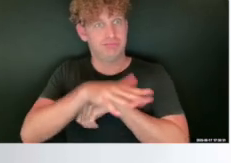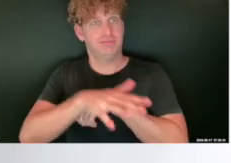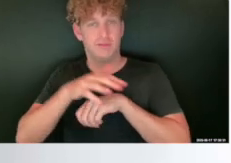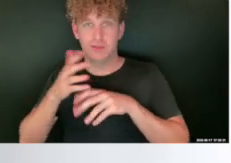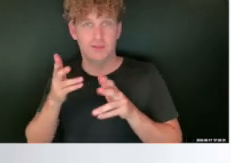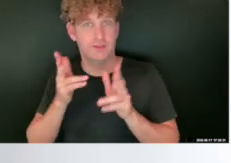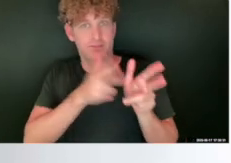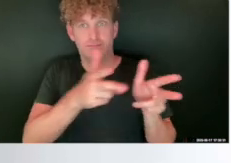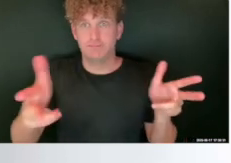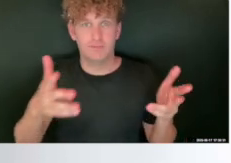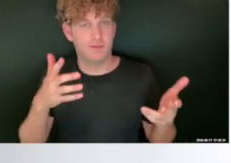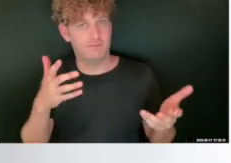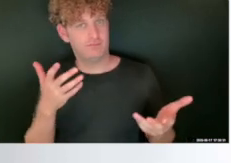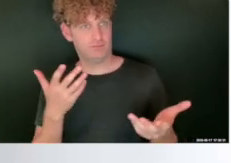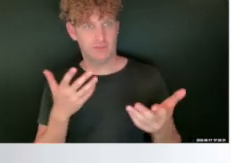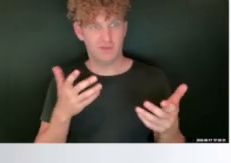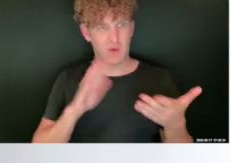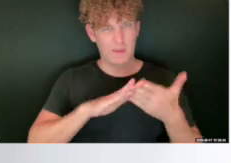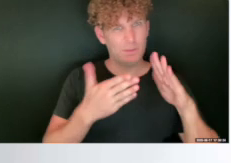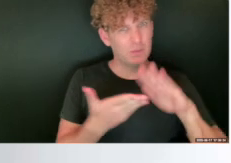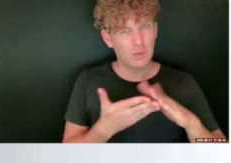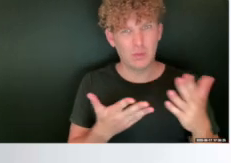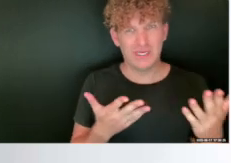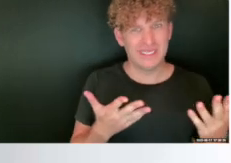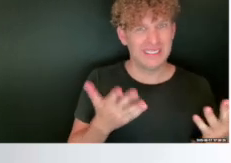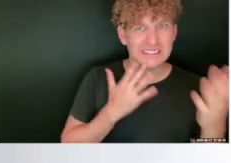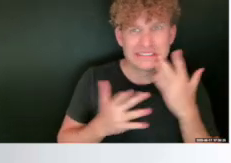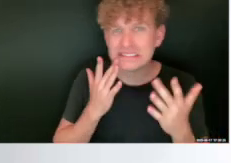Transportation Equity Project, or STEP,